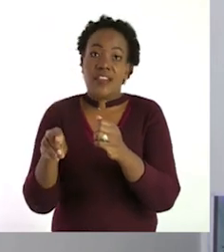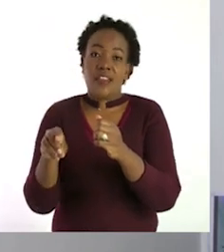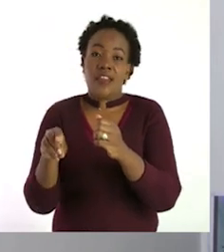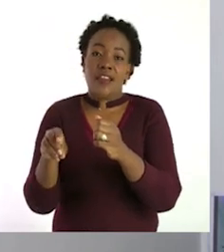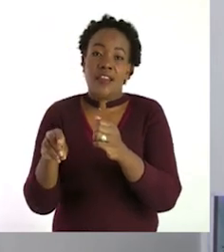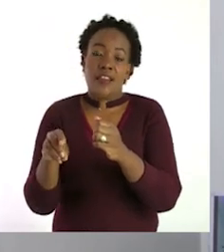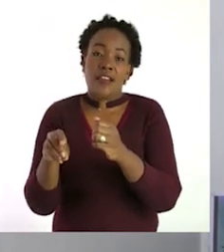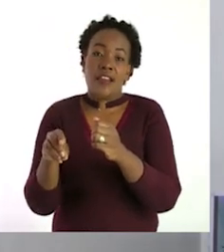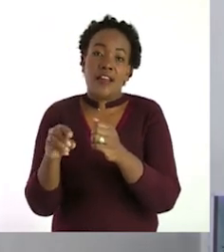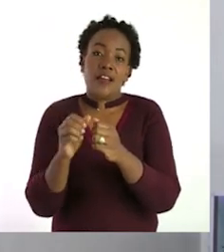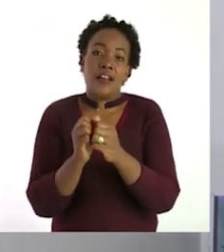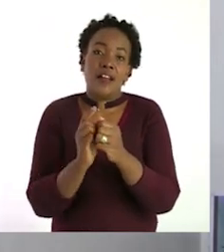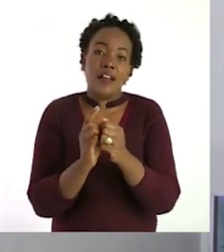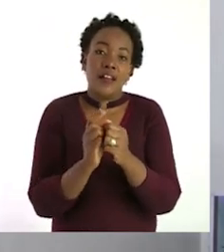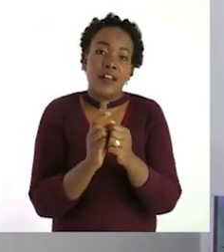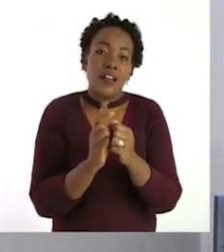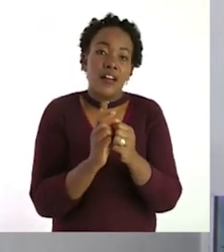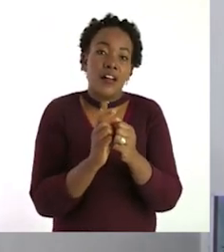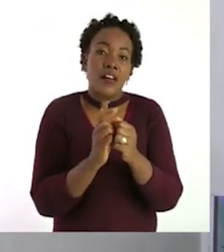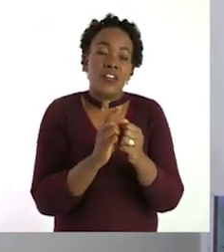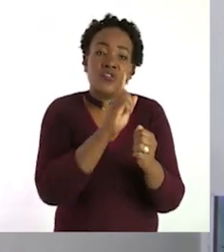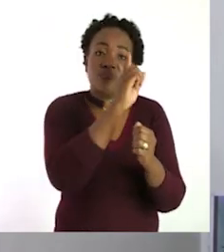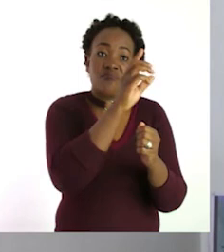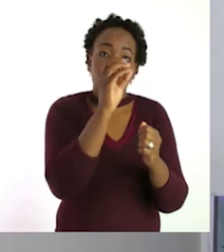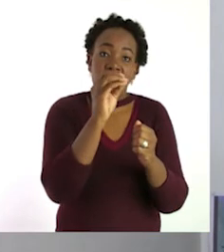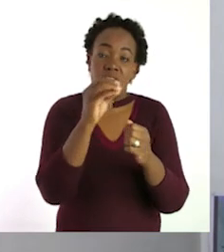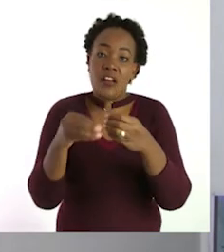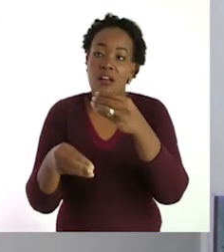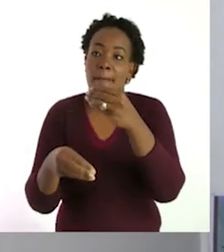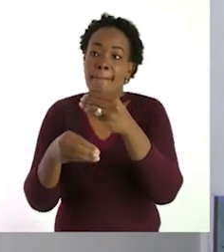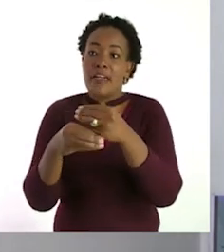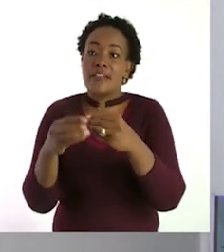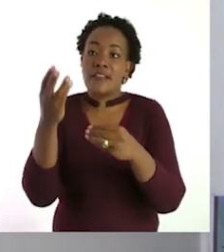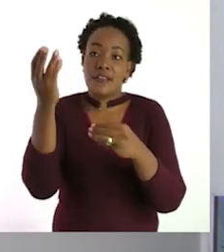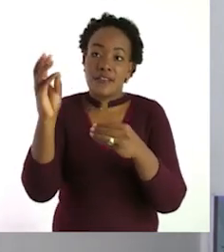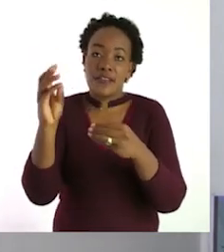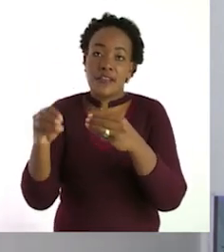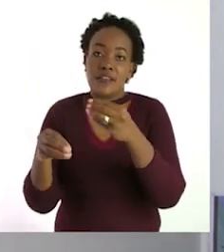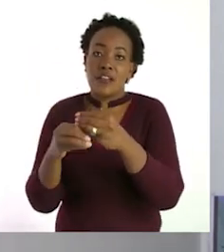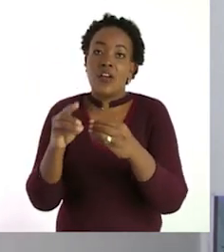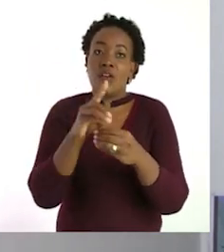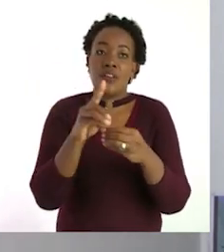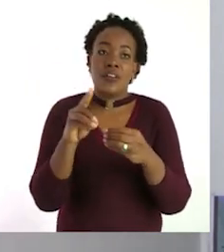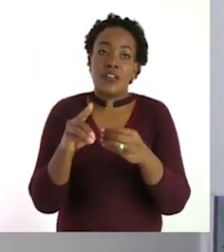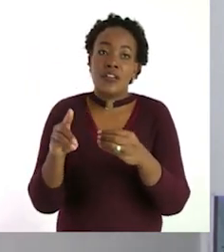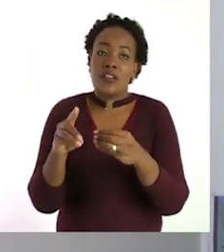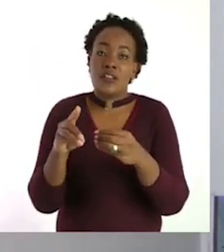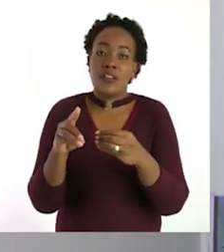Okay. So, it will be 10 plus 6 equals to